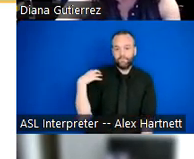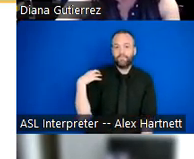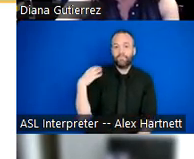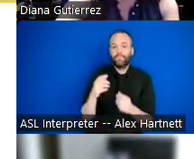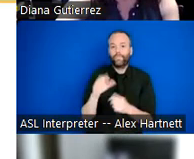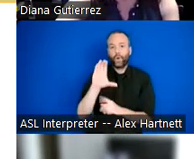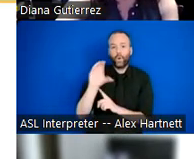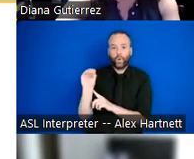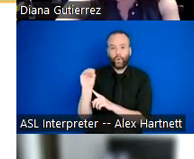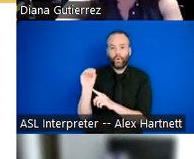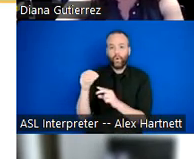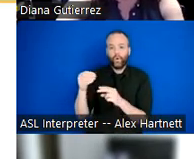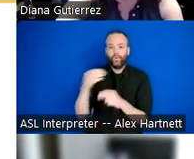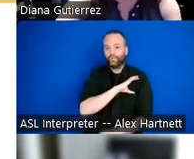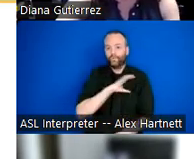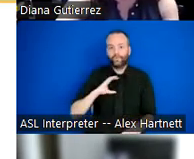Coalition. Maisha.